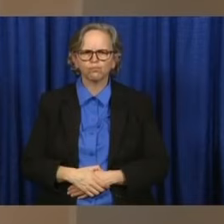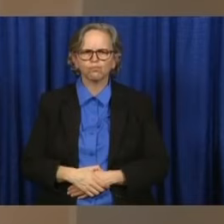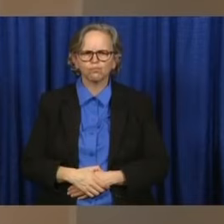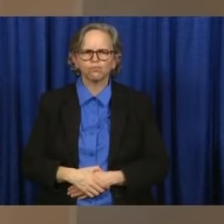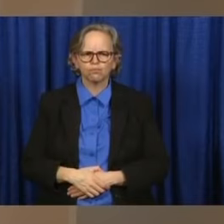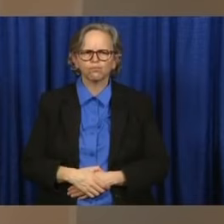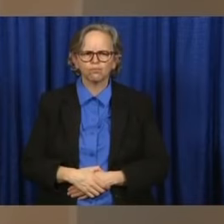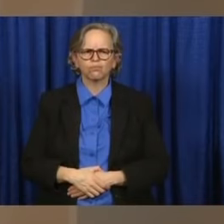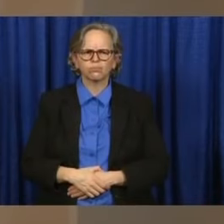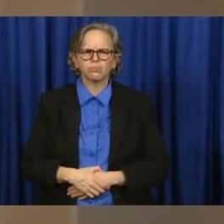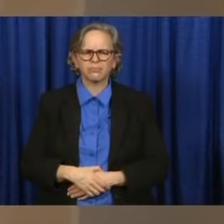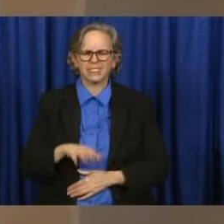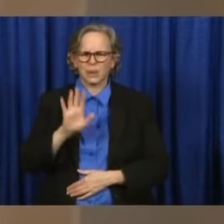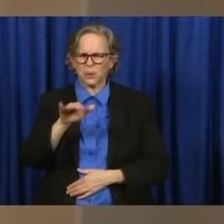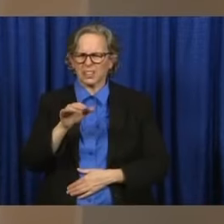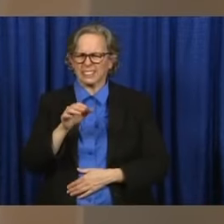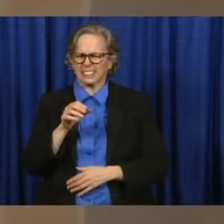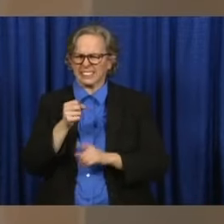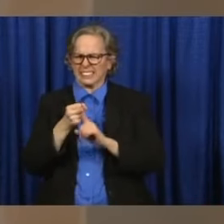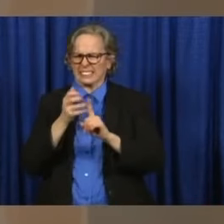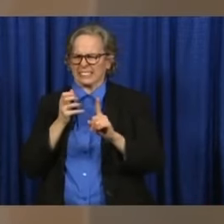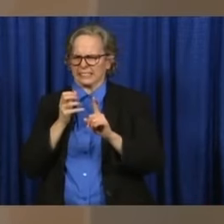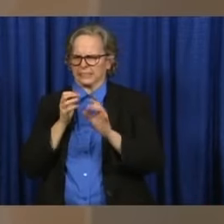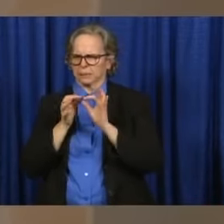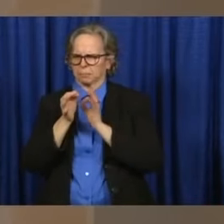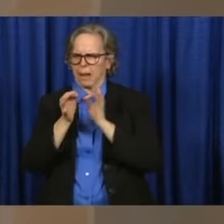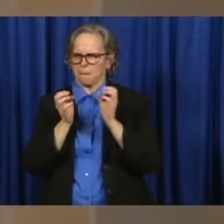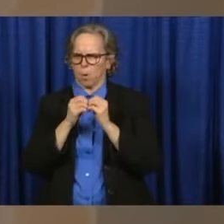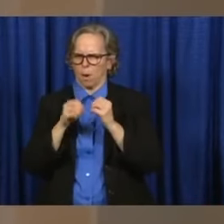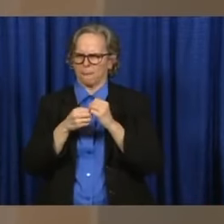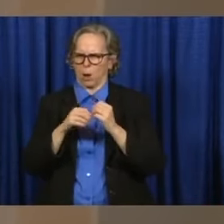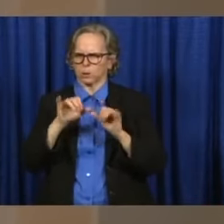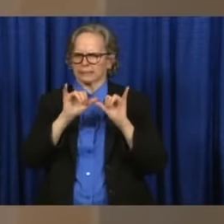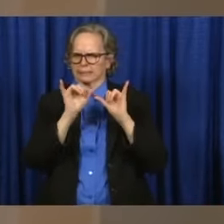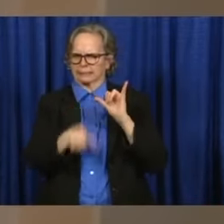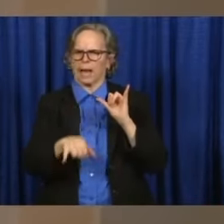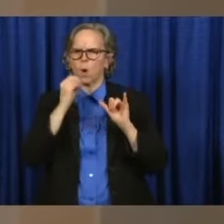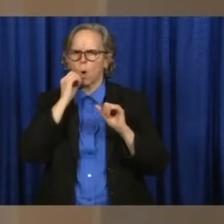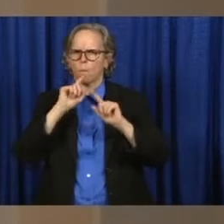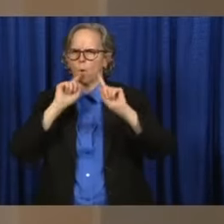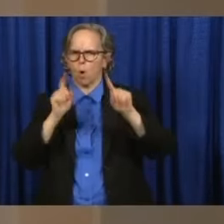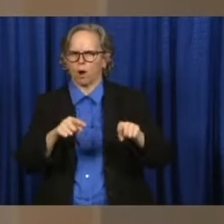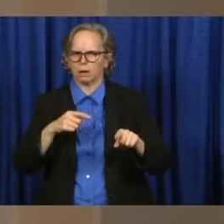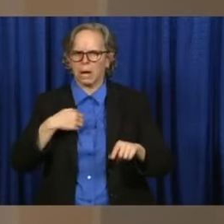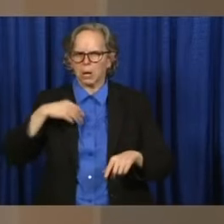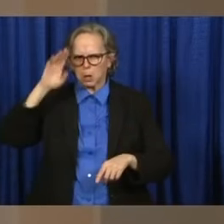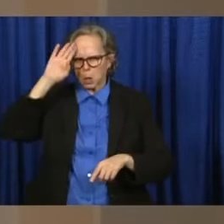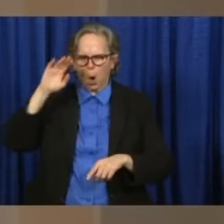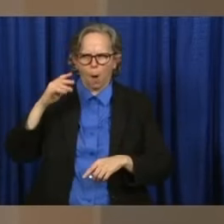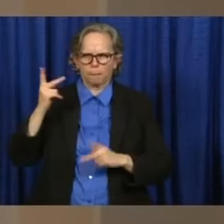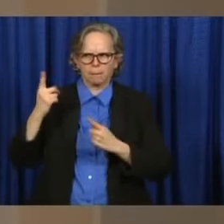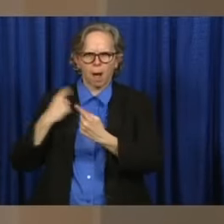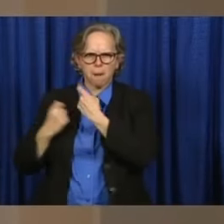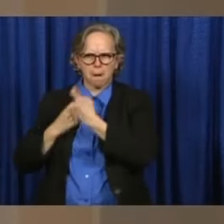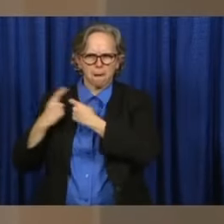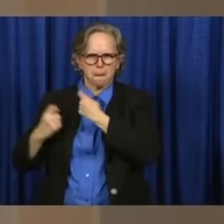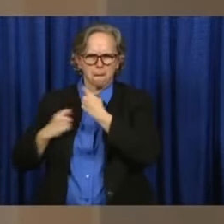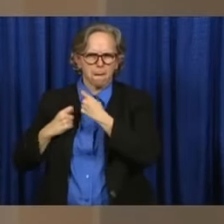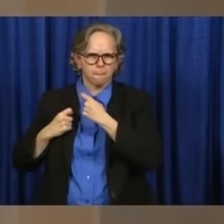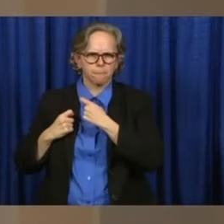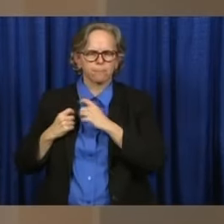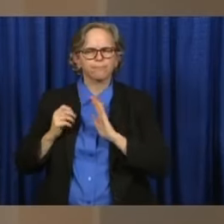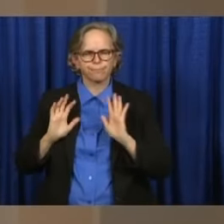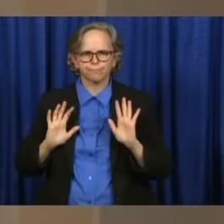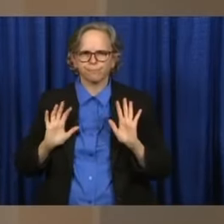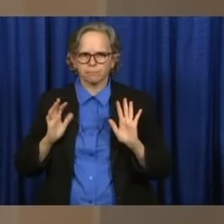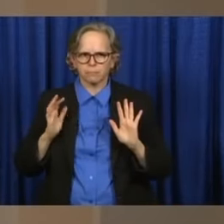into the stay-at-home order and emphasize a couple of other things that I know I've had questions about. Will get questions about is probably